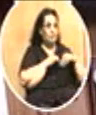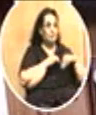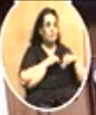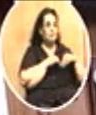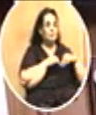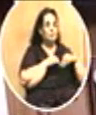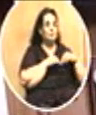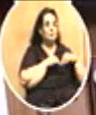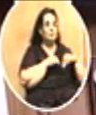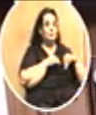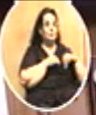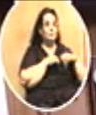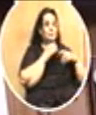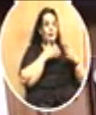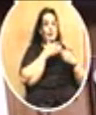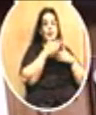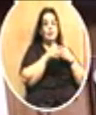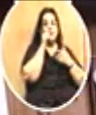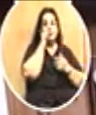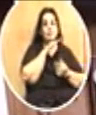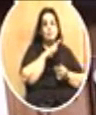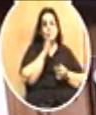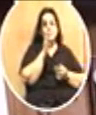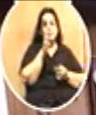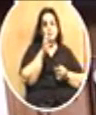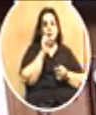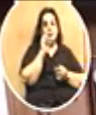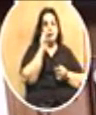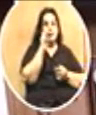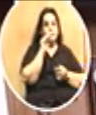next speaker is Ms. Sonia Brown.